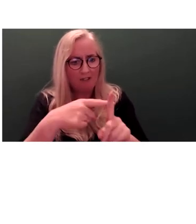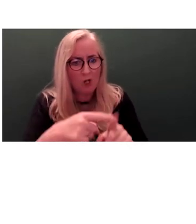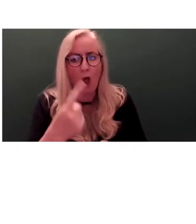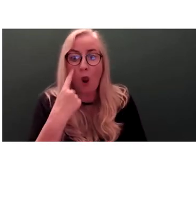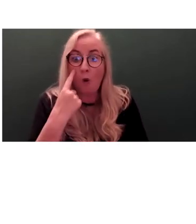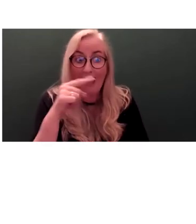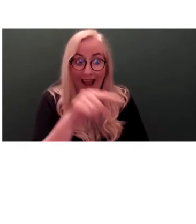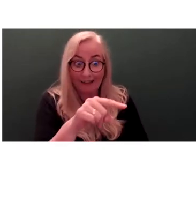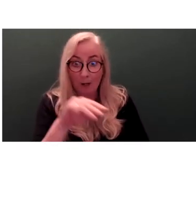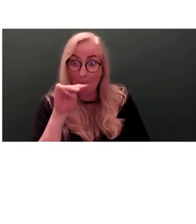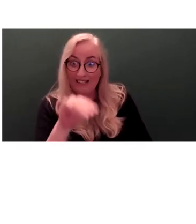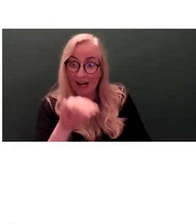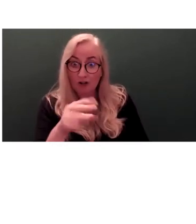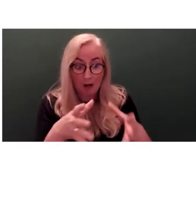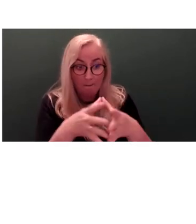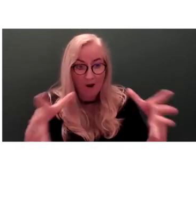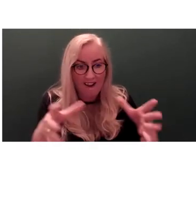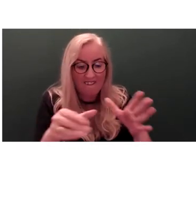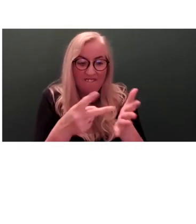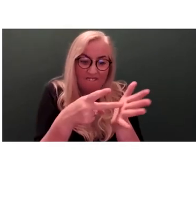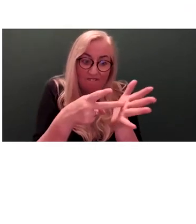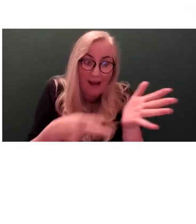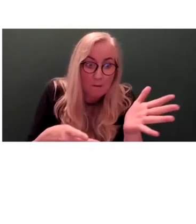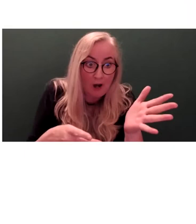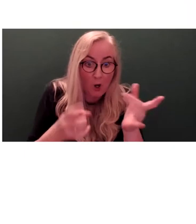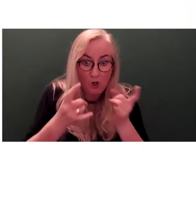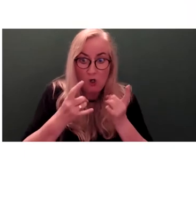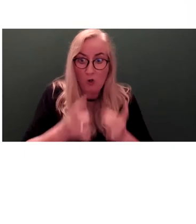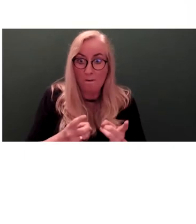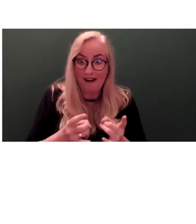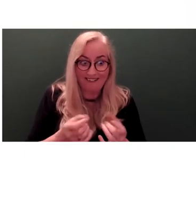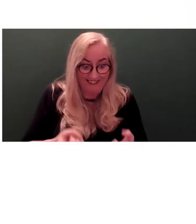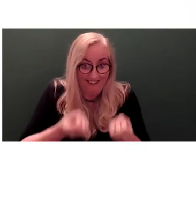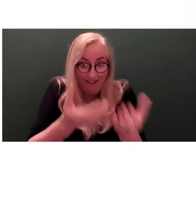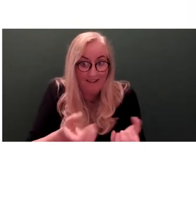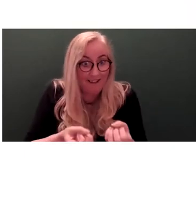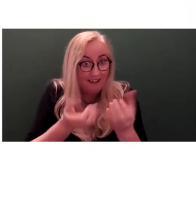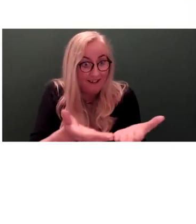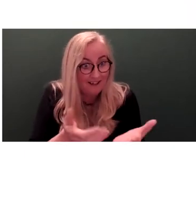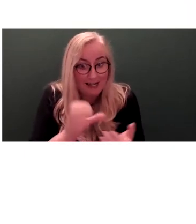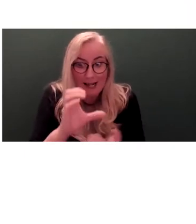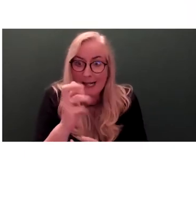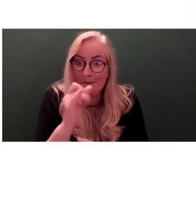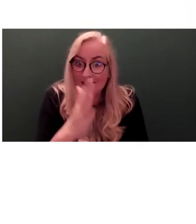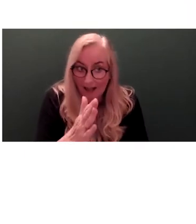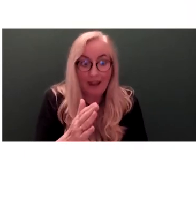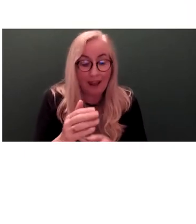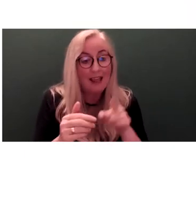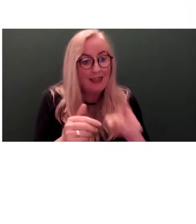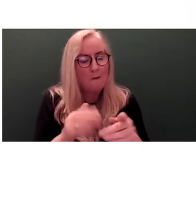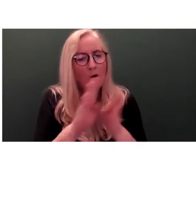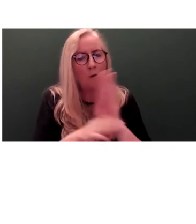pool of valuable human capital, and then the engagement was from that much more positive